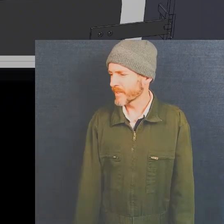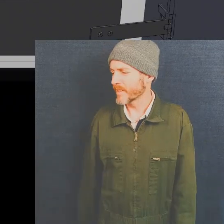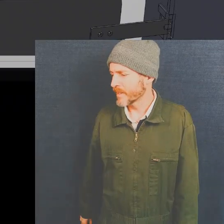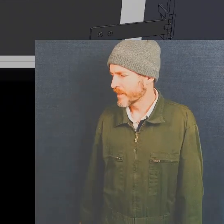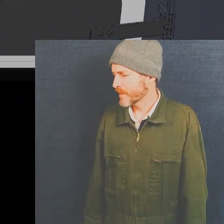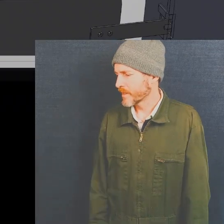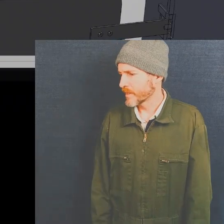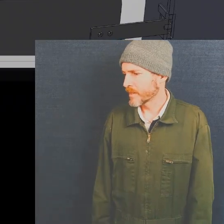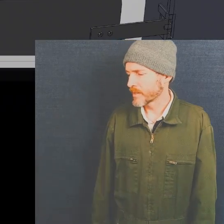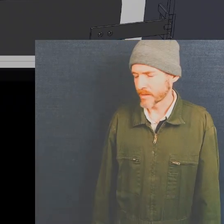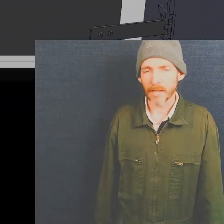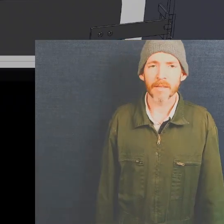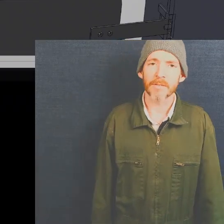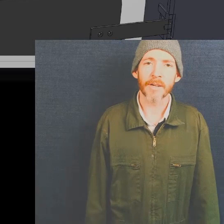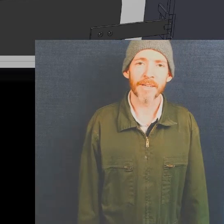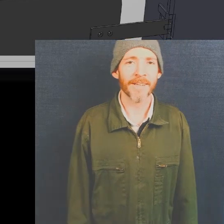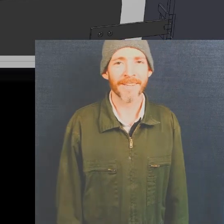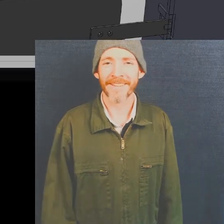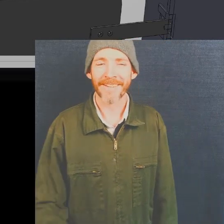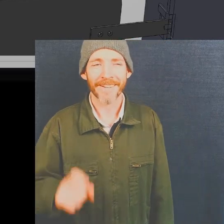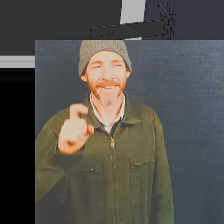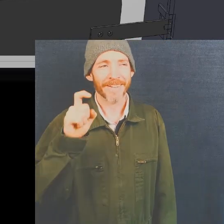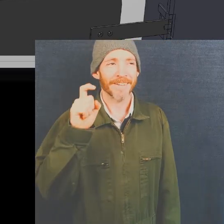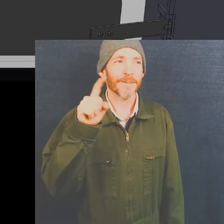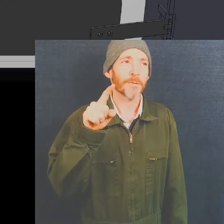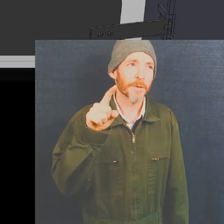1.25, yeah, that's right.